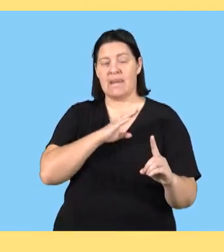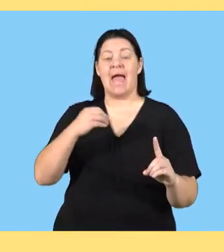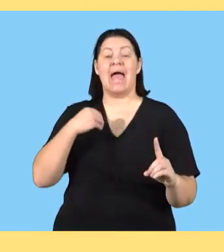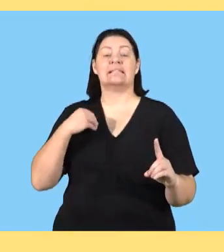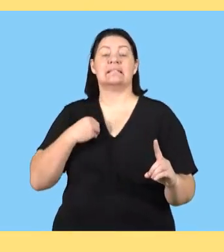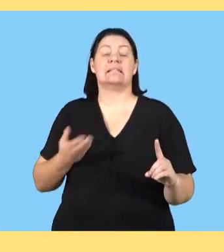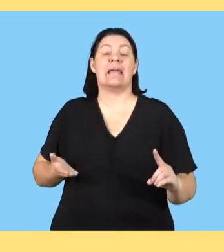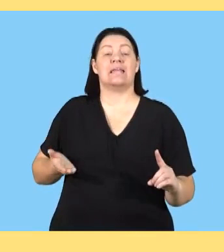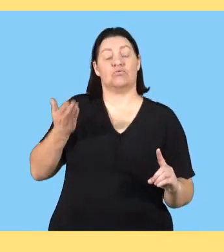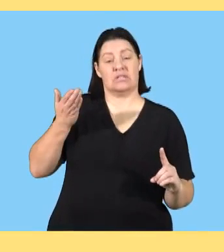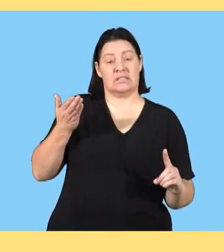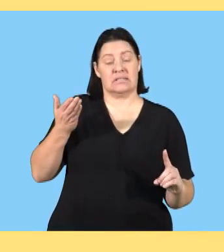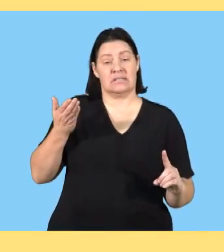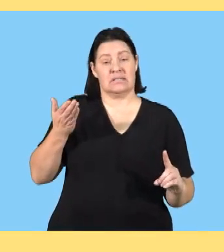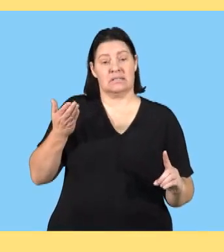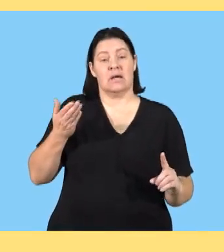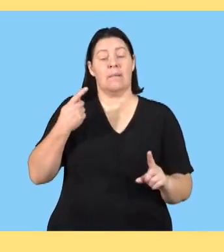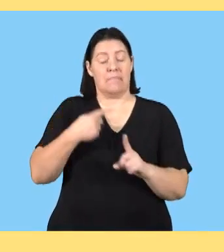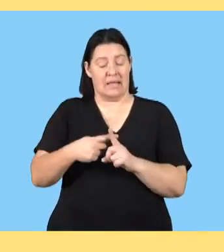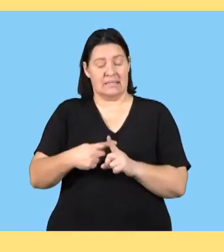our assets are increasing, plus